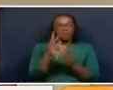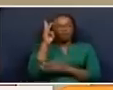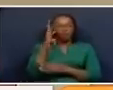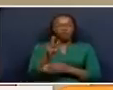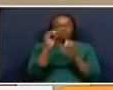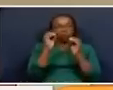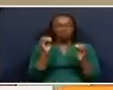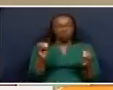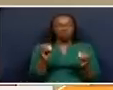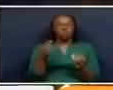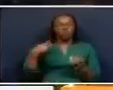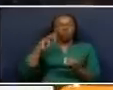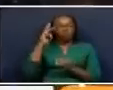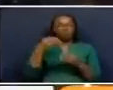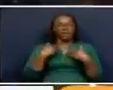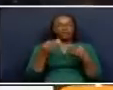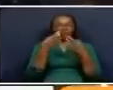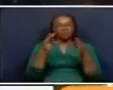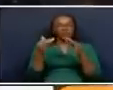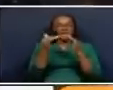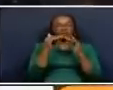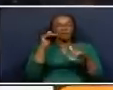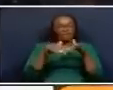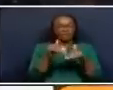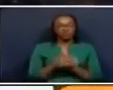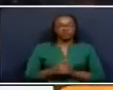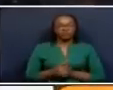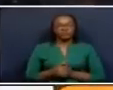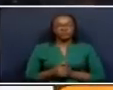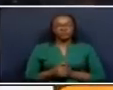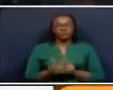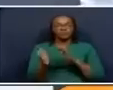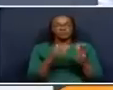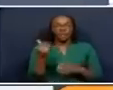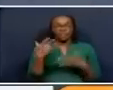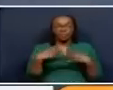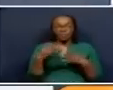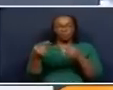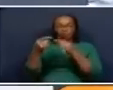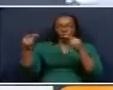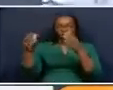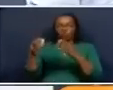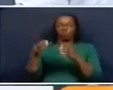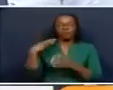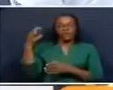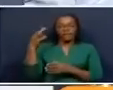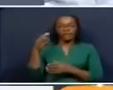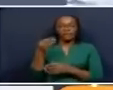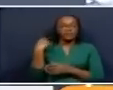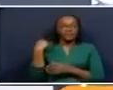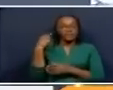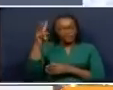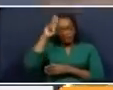and reasonably fair election. Dr. Ari, speaking of candidates in seemingly opposition zones, Raila in Kiambu yesterday,